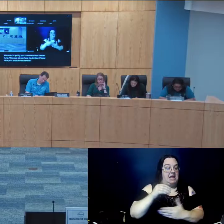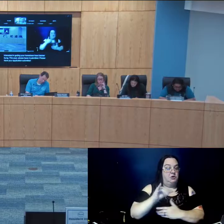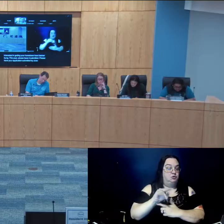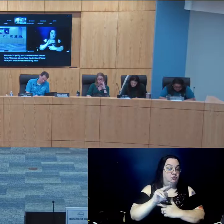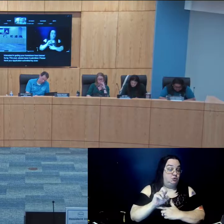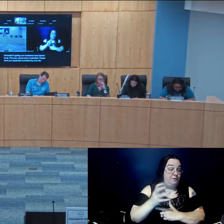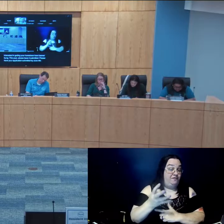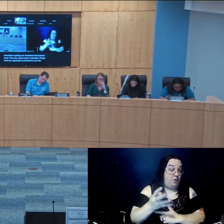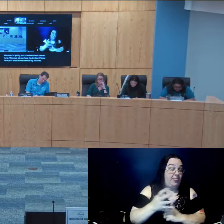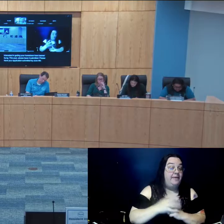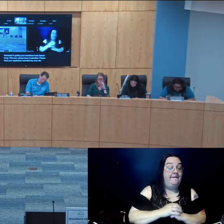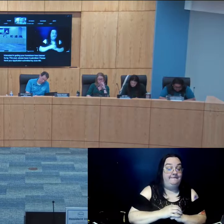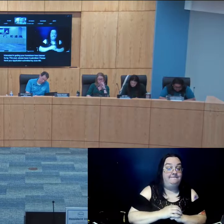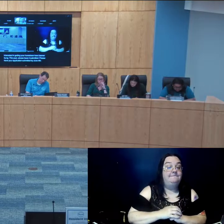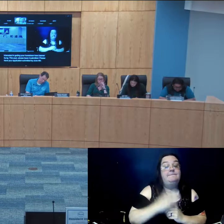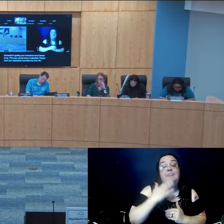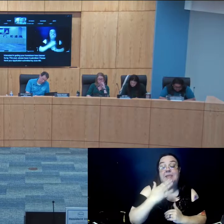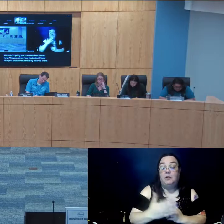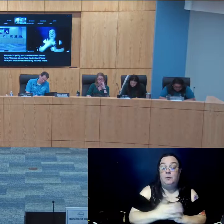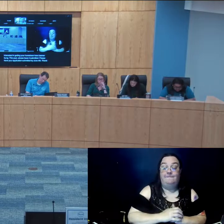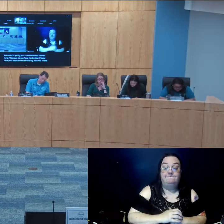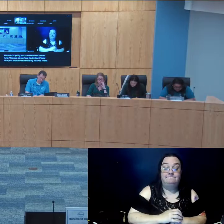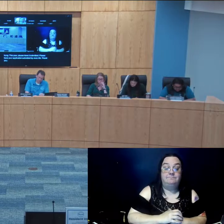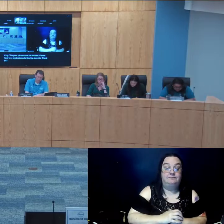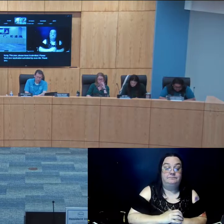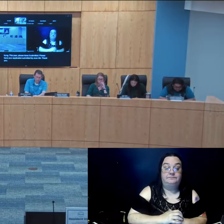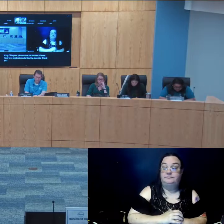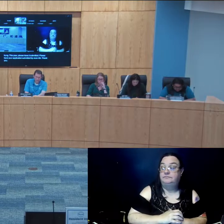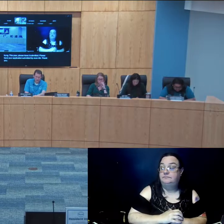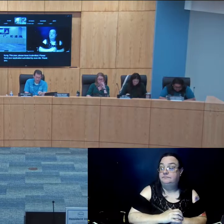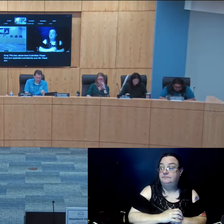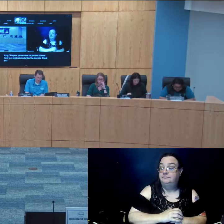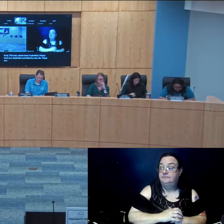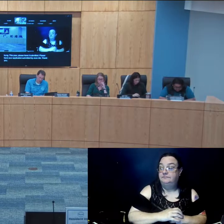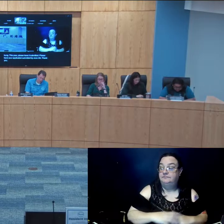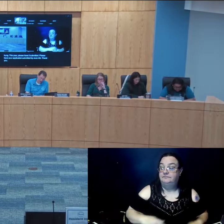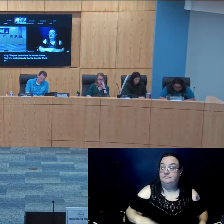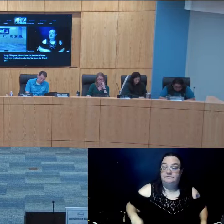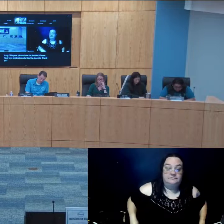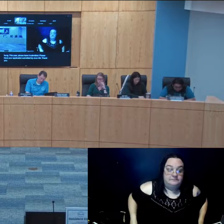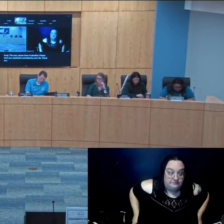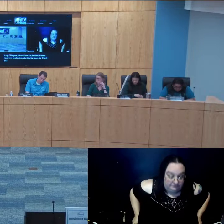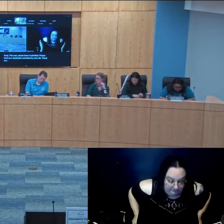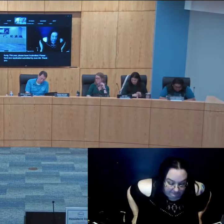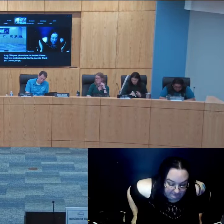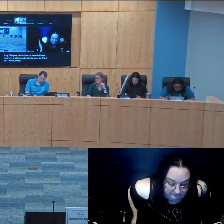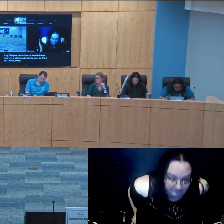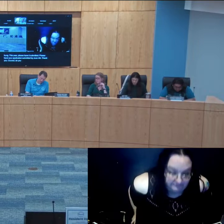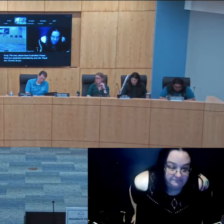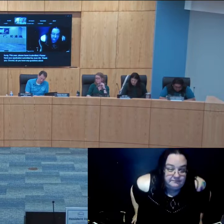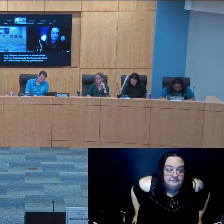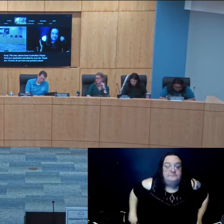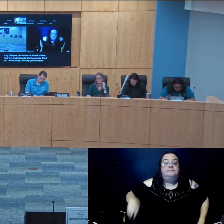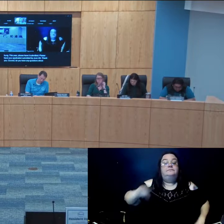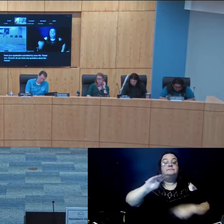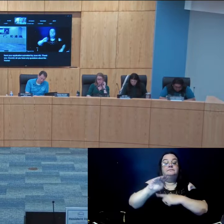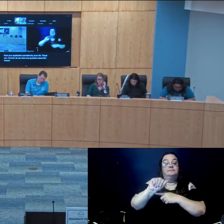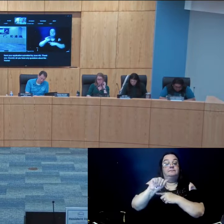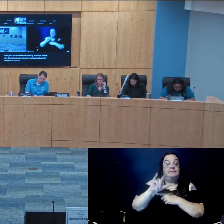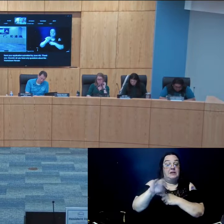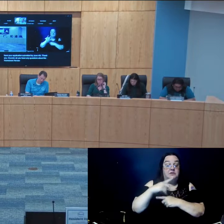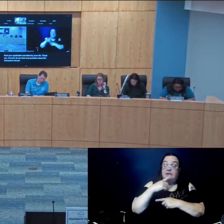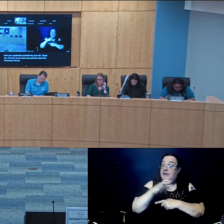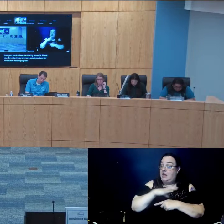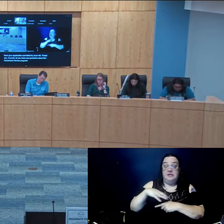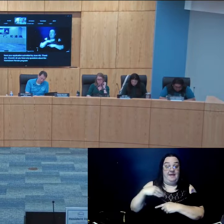4th. Thank you. Council, do you have any questions about the Hometown Heroes program?